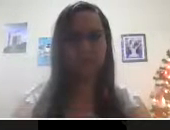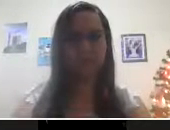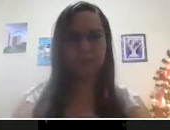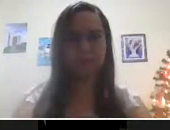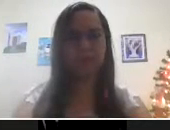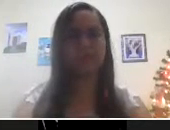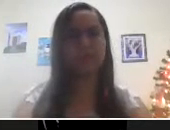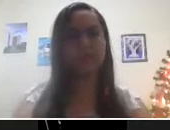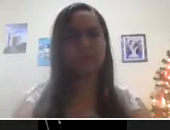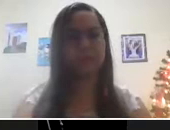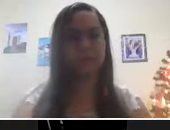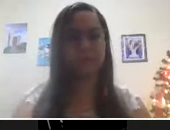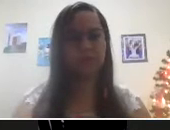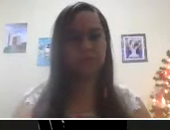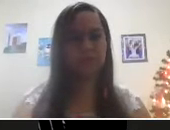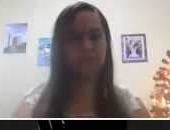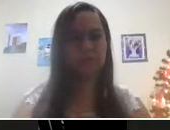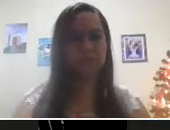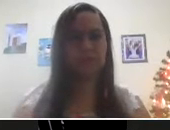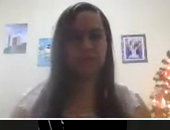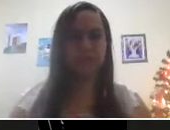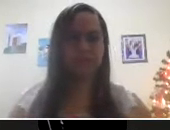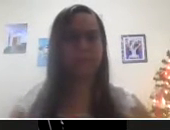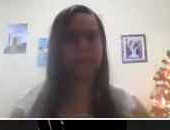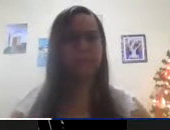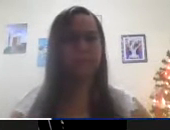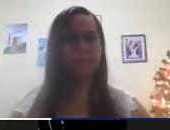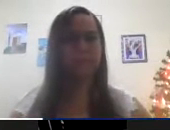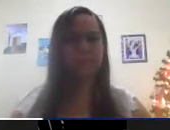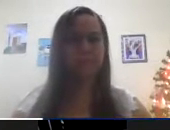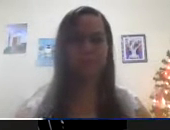Algunas palabras. Oh, okay. So let's check.